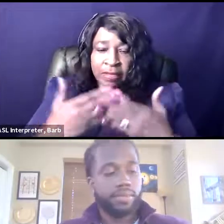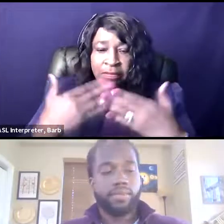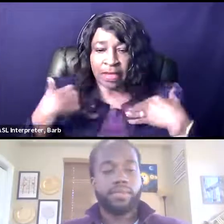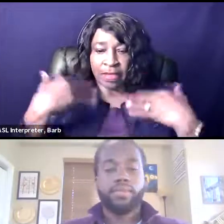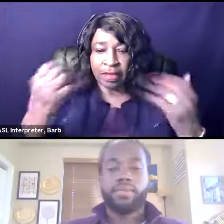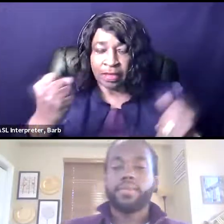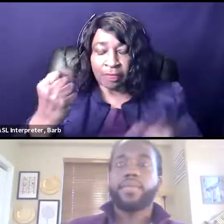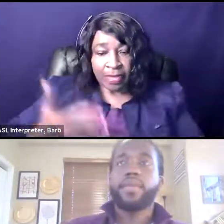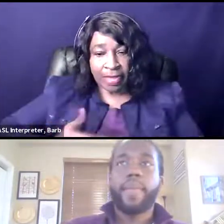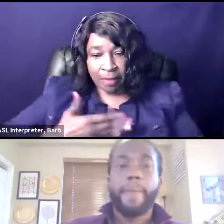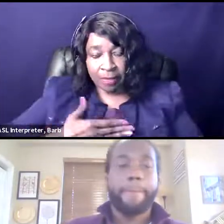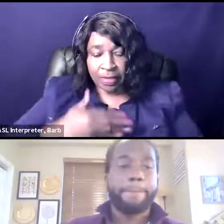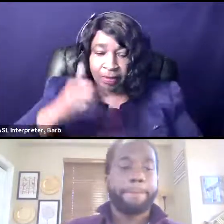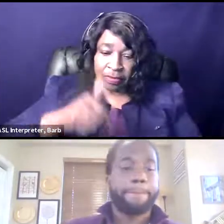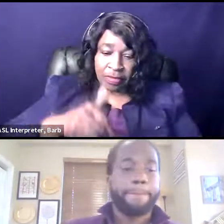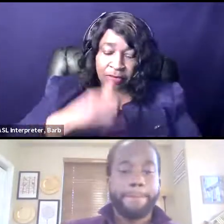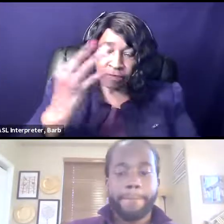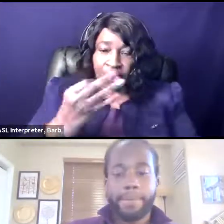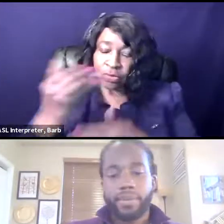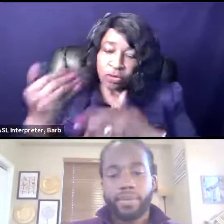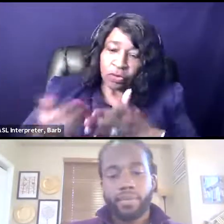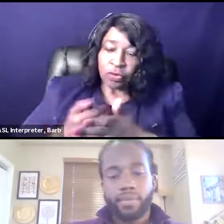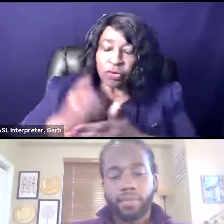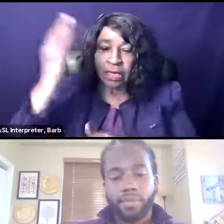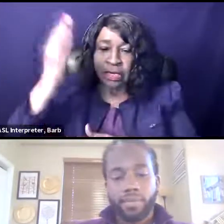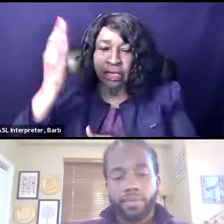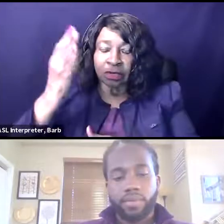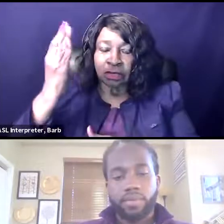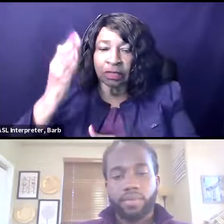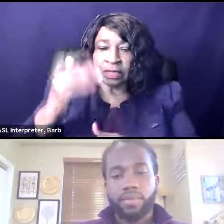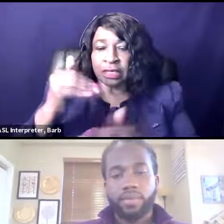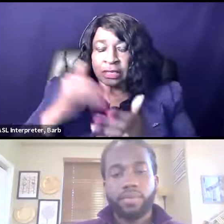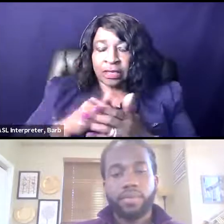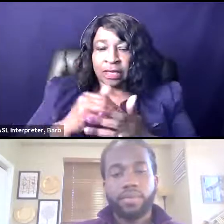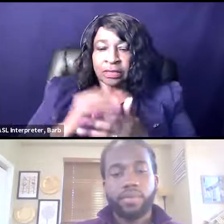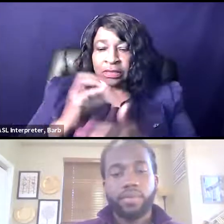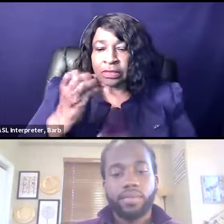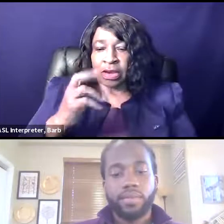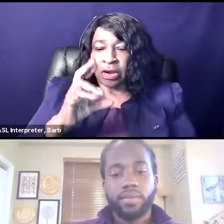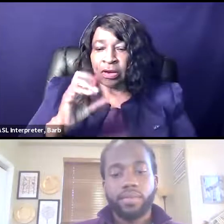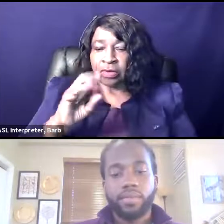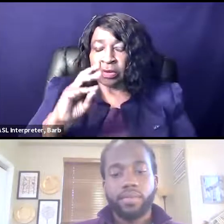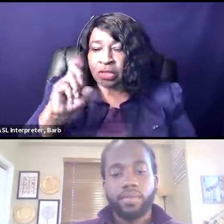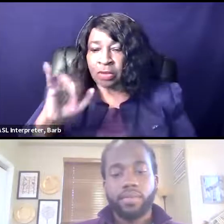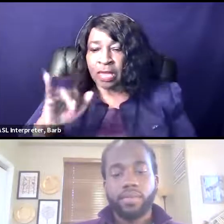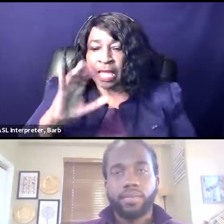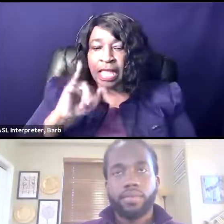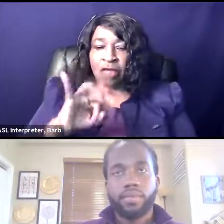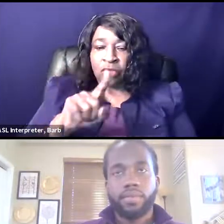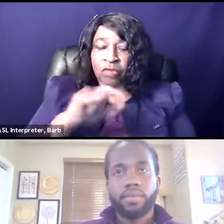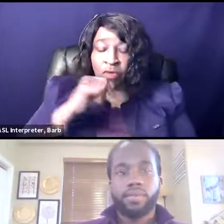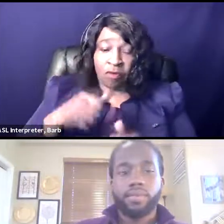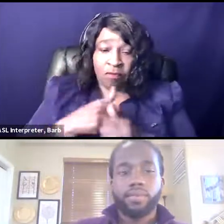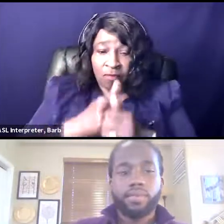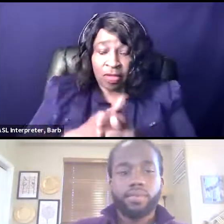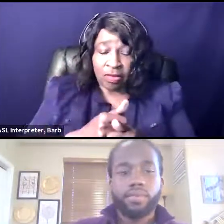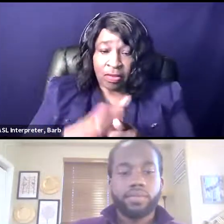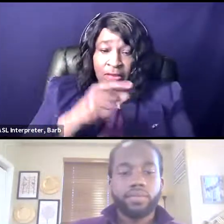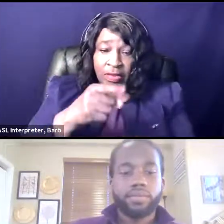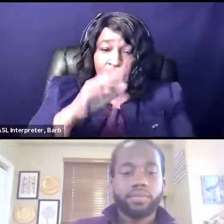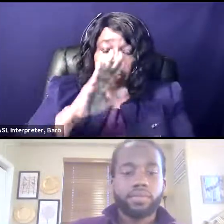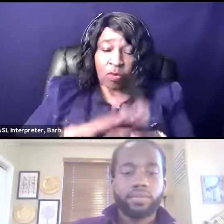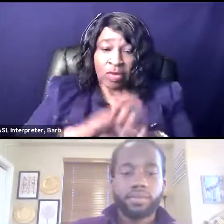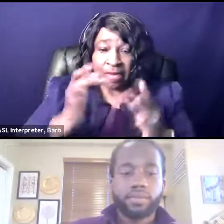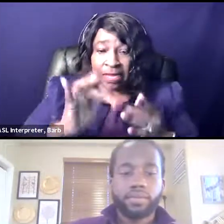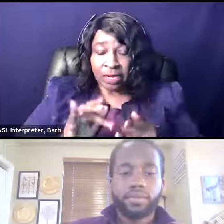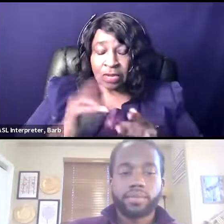a new lecture dropping from Dr. Ashan Crawley on Black sacred life. If you don't follow Ashan Crawley on the internets, you are